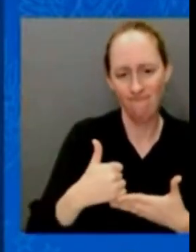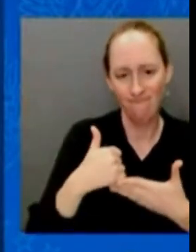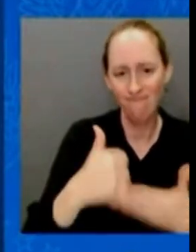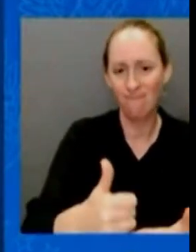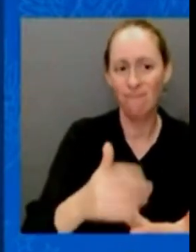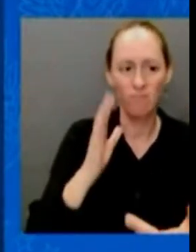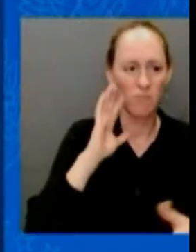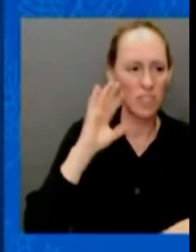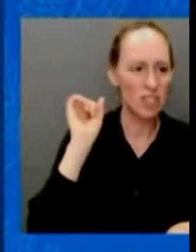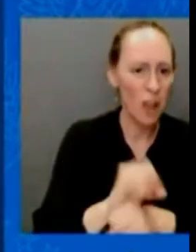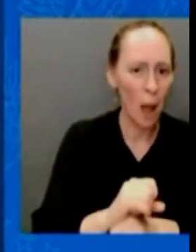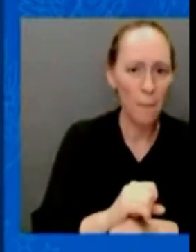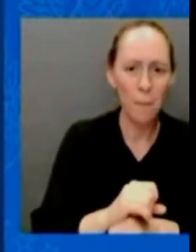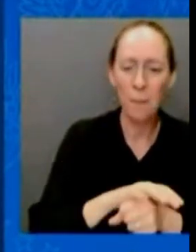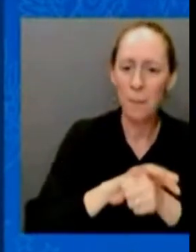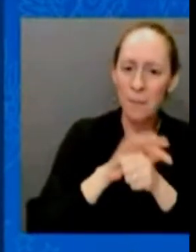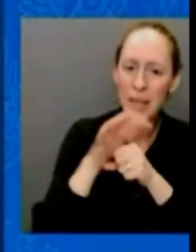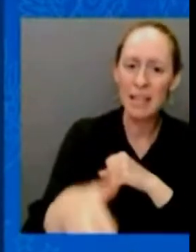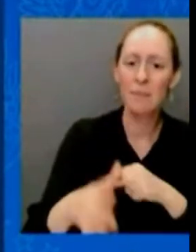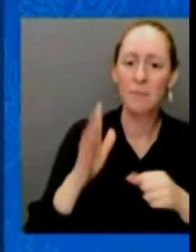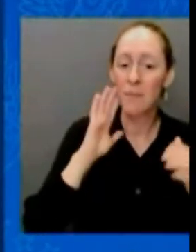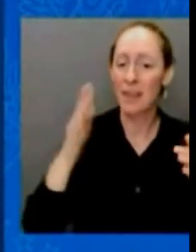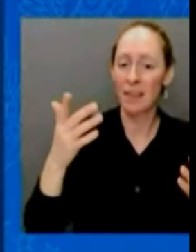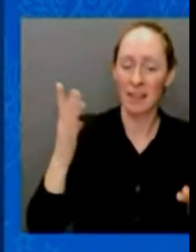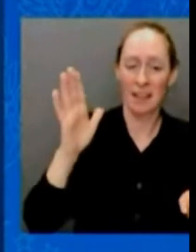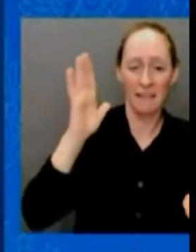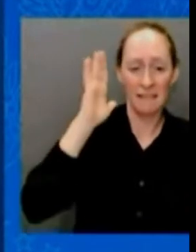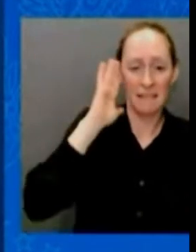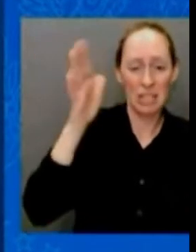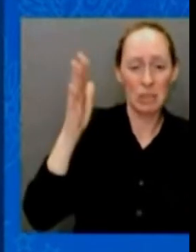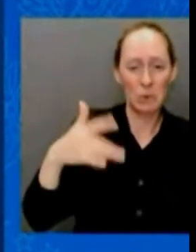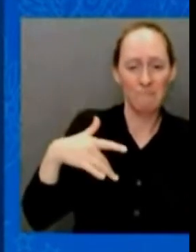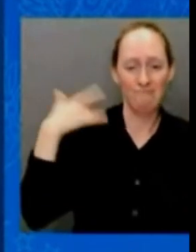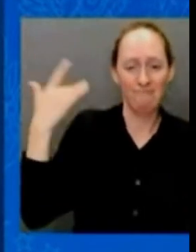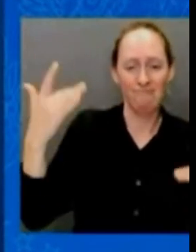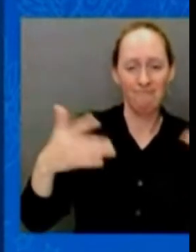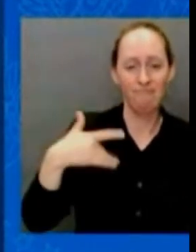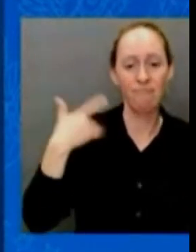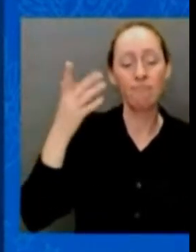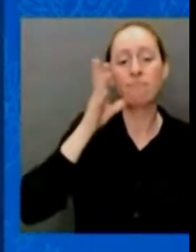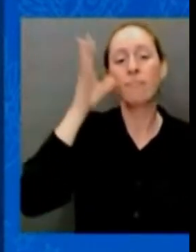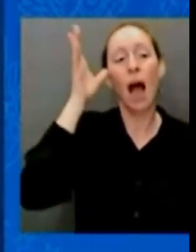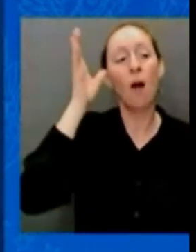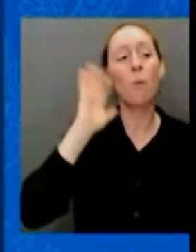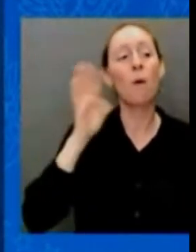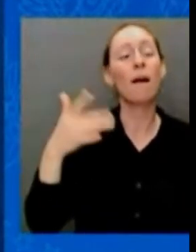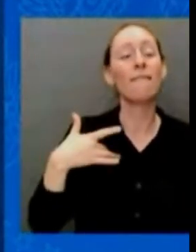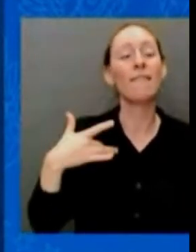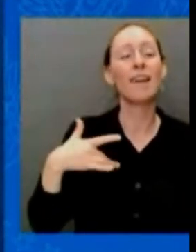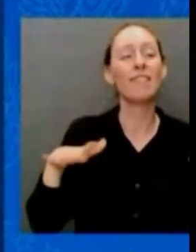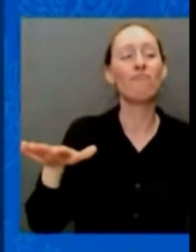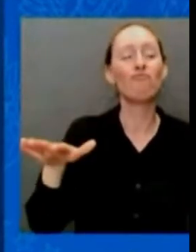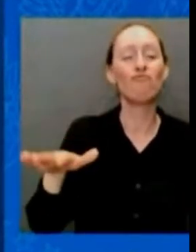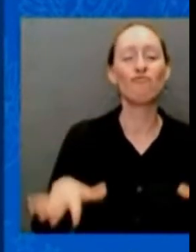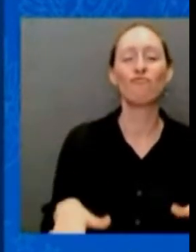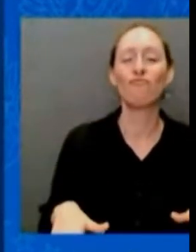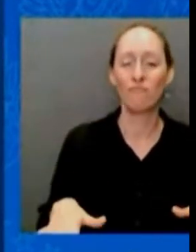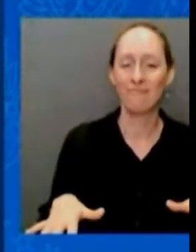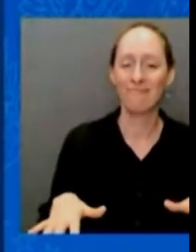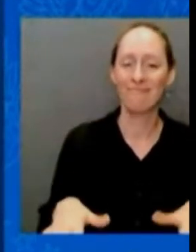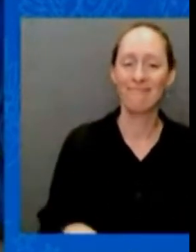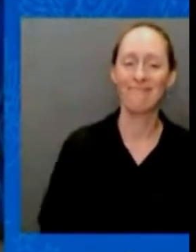every parent dreams of for their children. A $500 million community investment